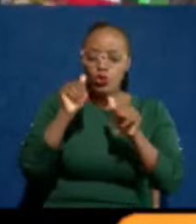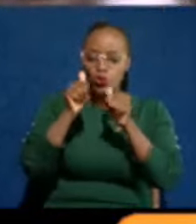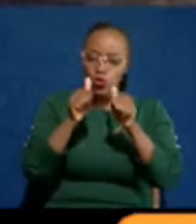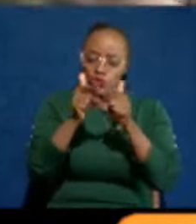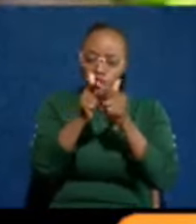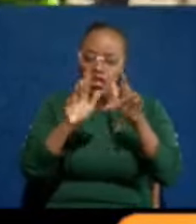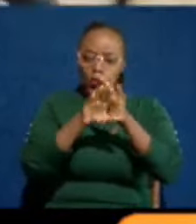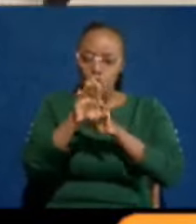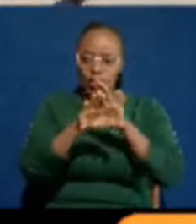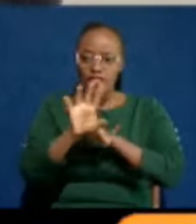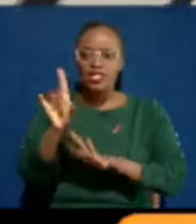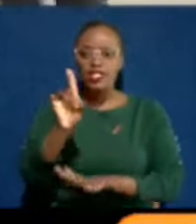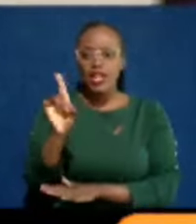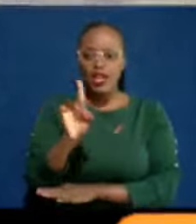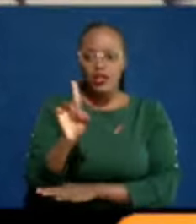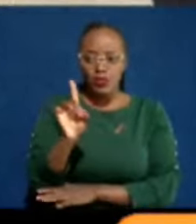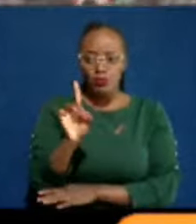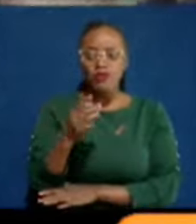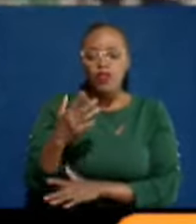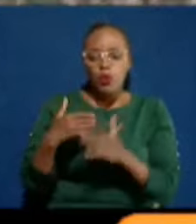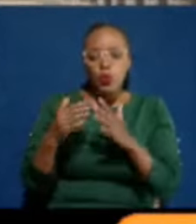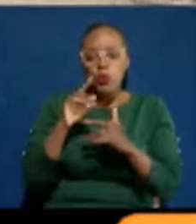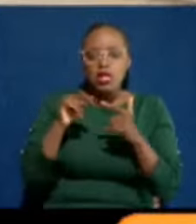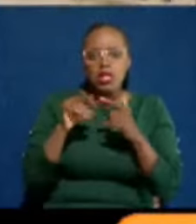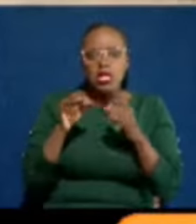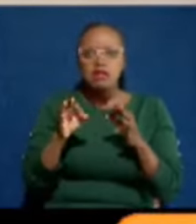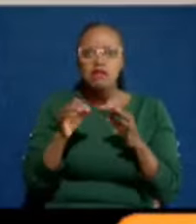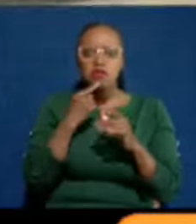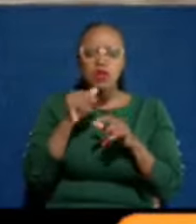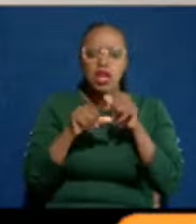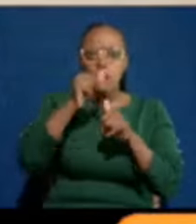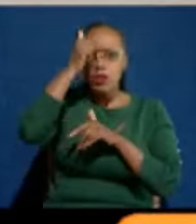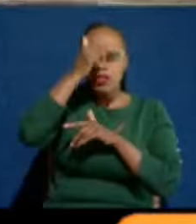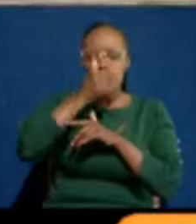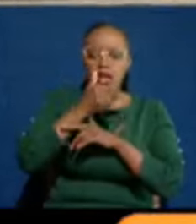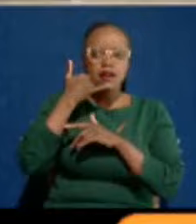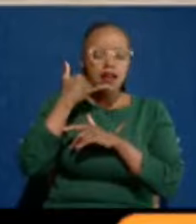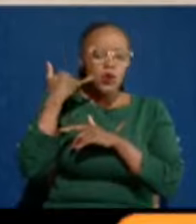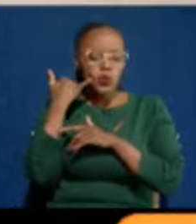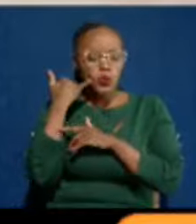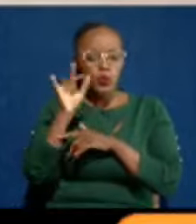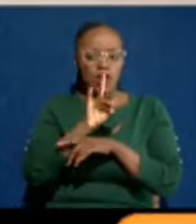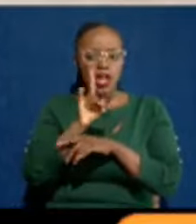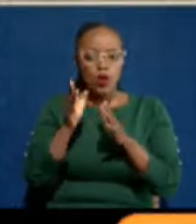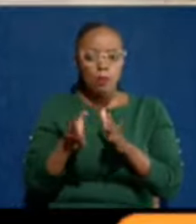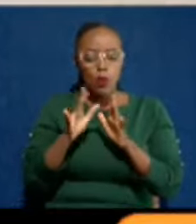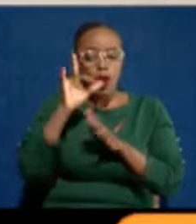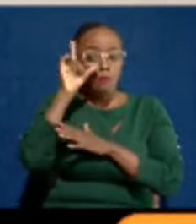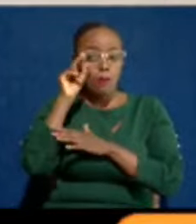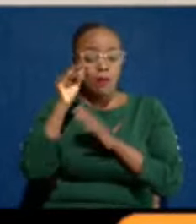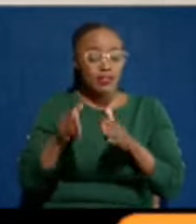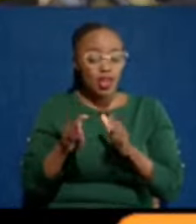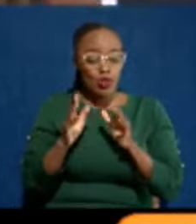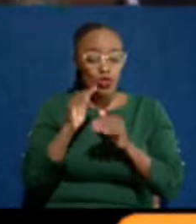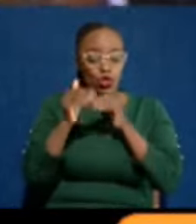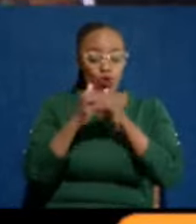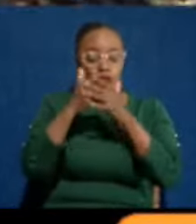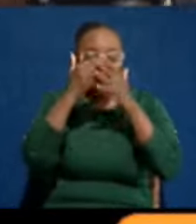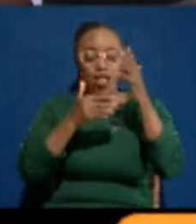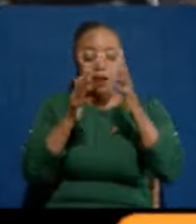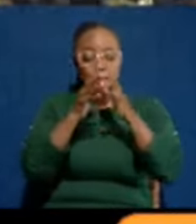entry points, mm-hmm. to Nairobi, mm-hmm. Whether you're talking about Thika Road, the Nakuru-Nairobi Highway, the Mombasa Road. All